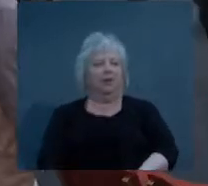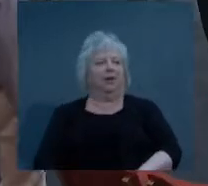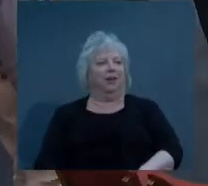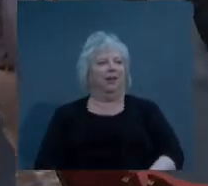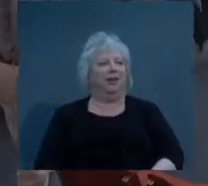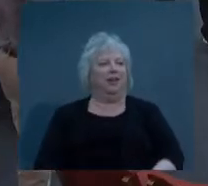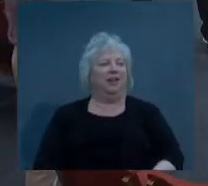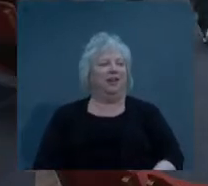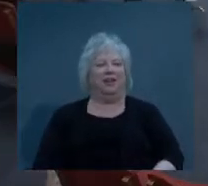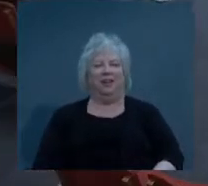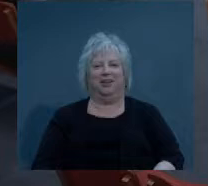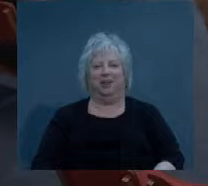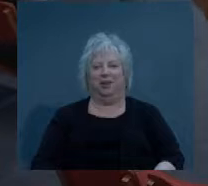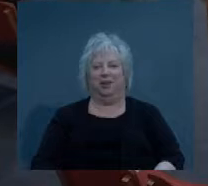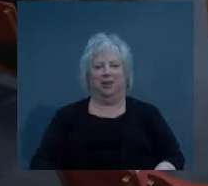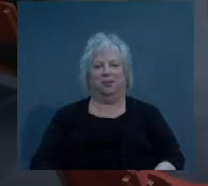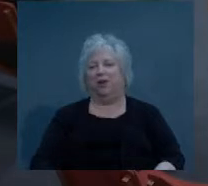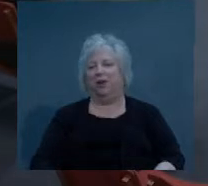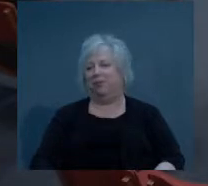if you'd please